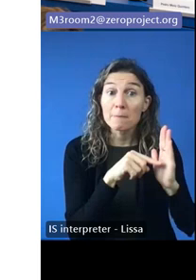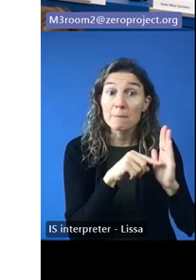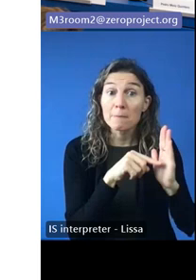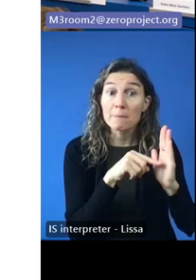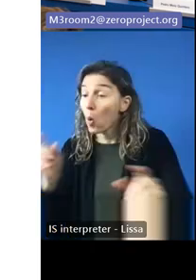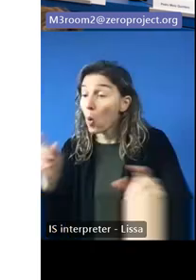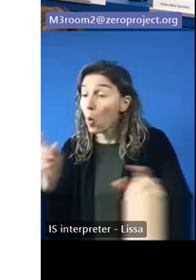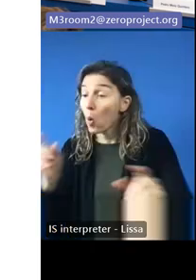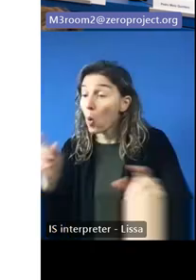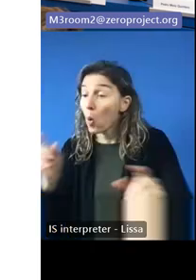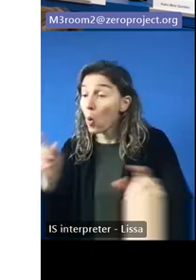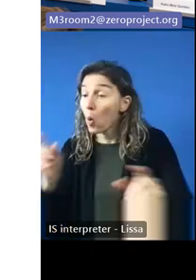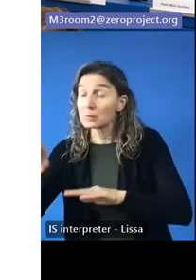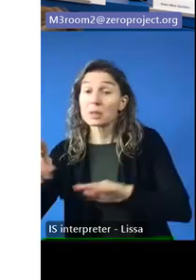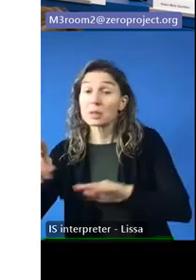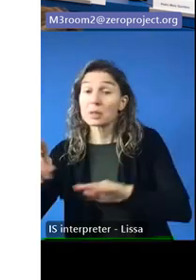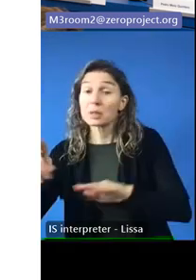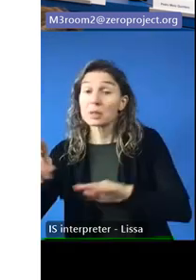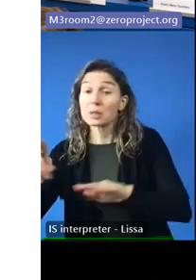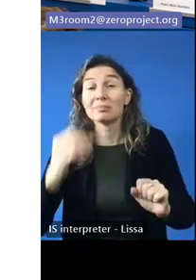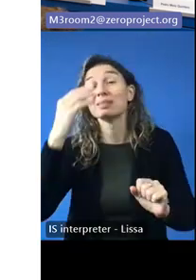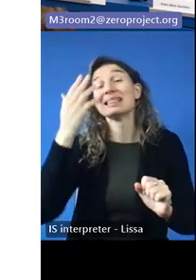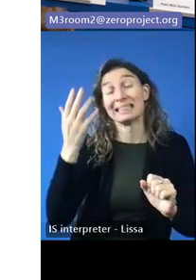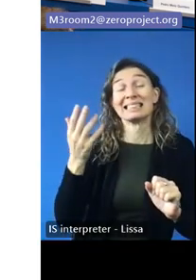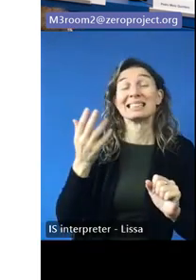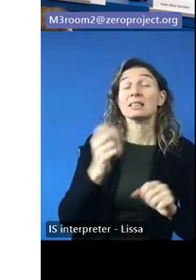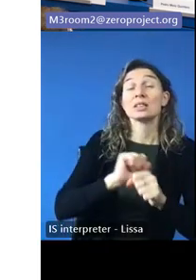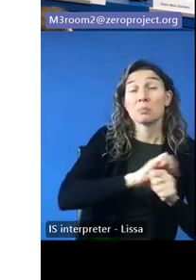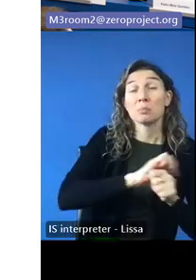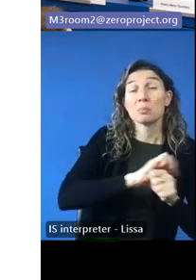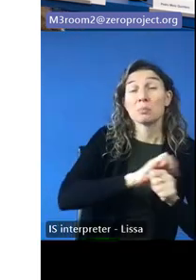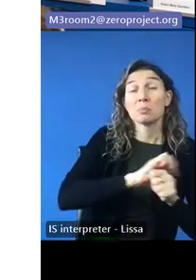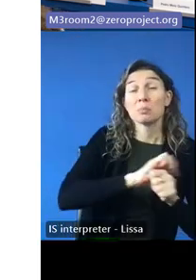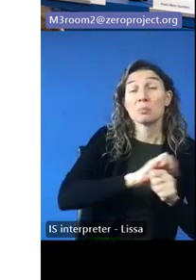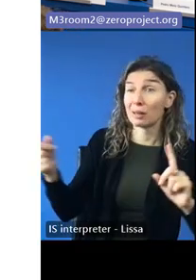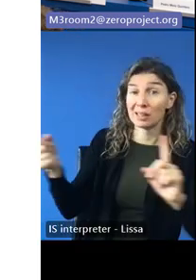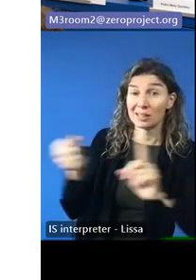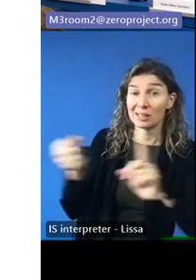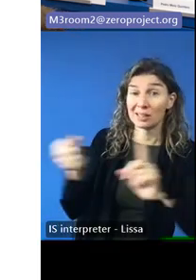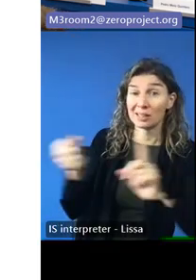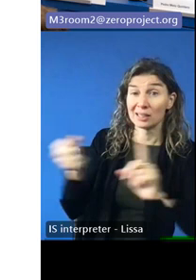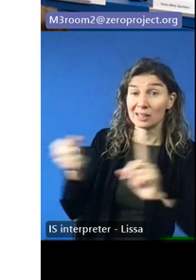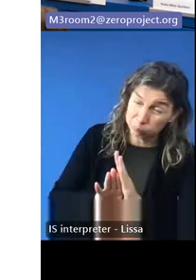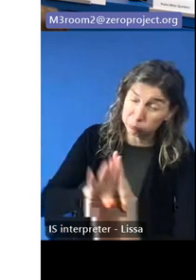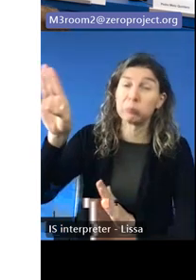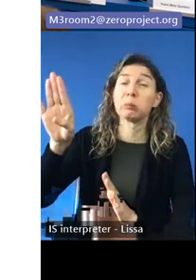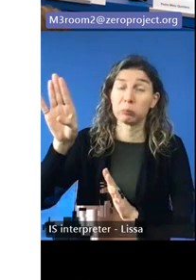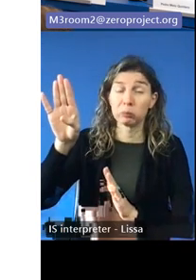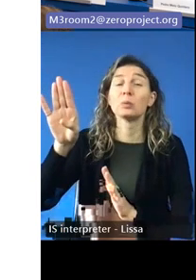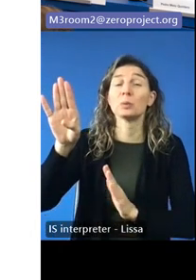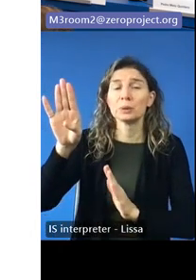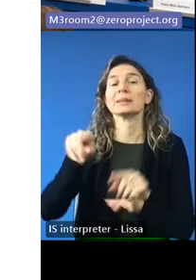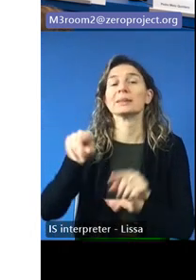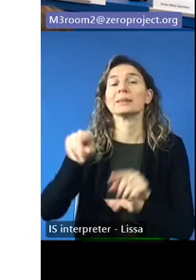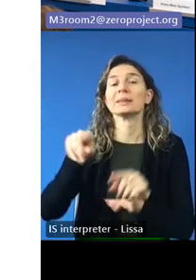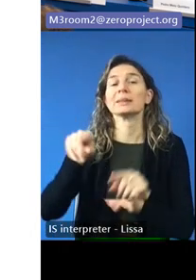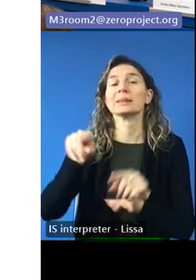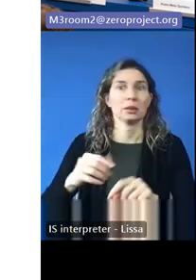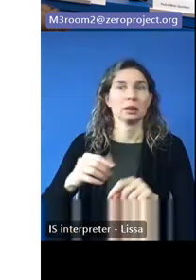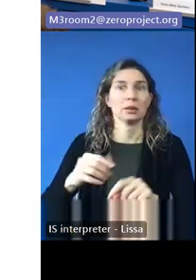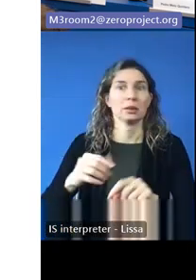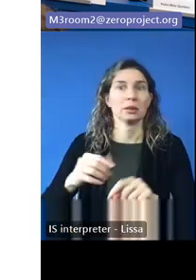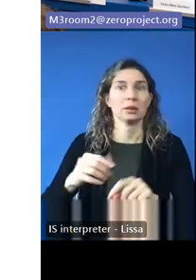of pandemic when rates of gender-based violence in Mexico were the highest. It was developed in response to the